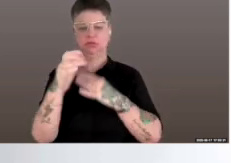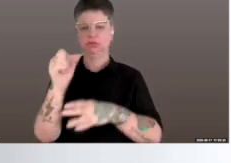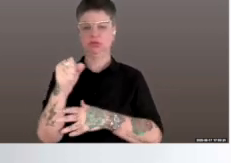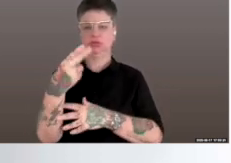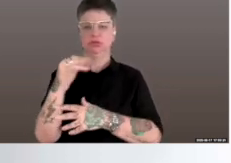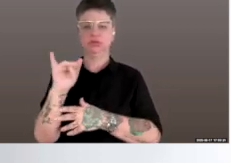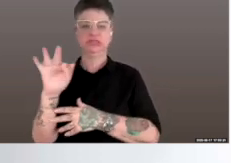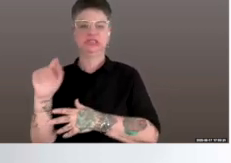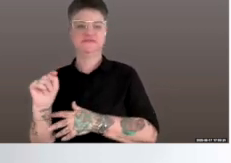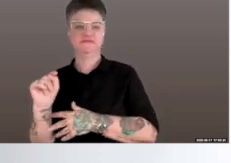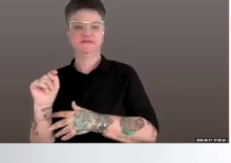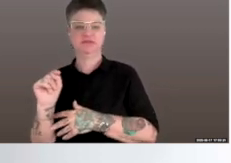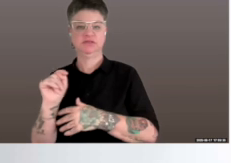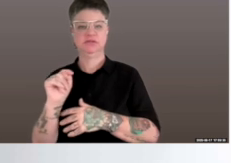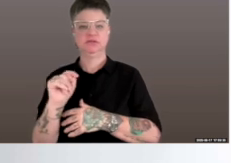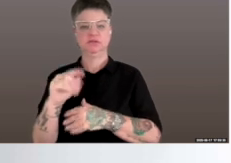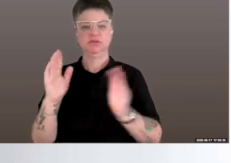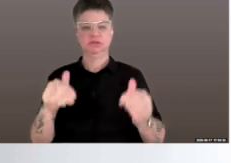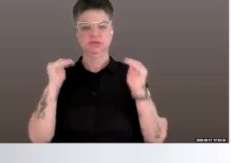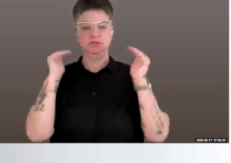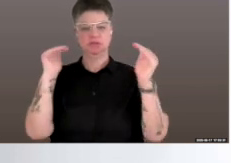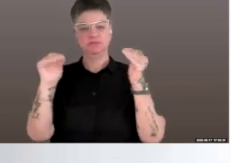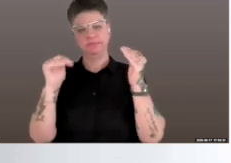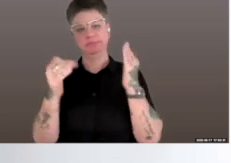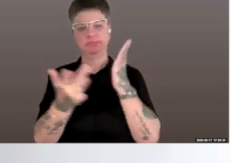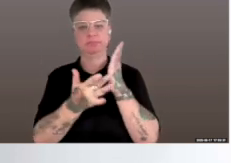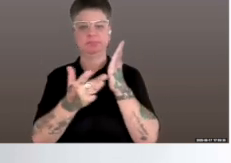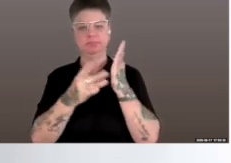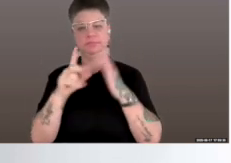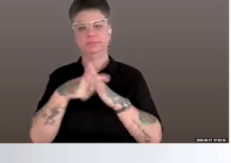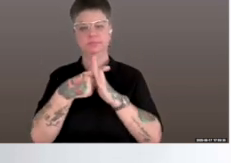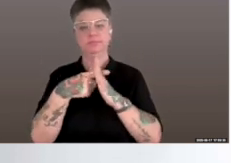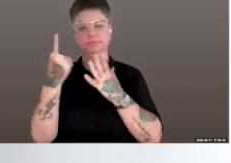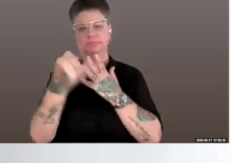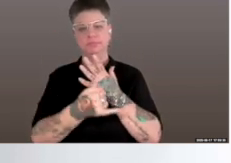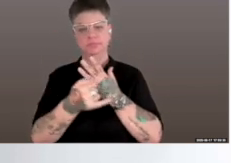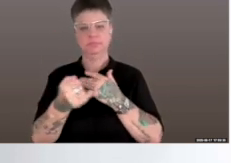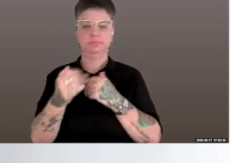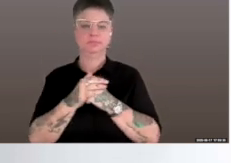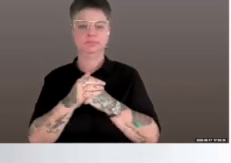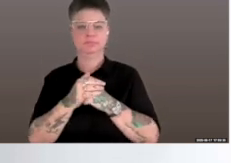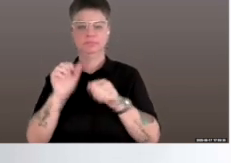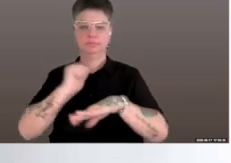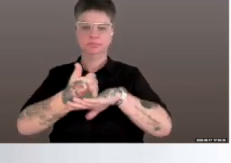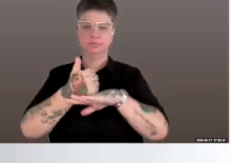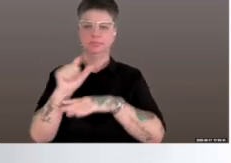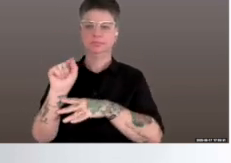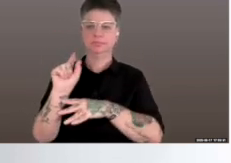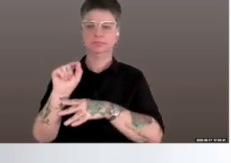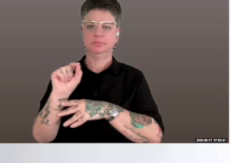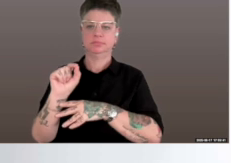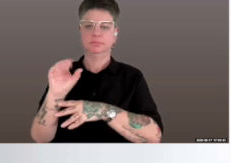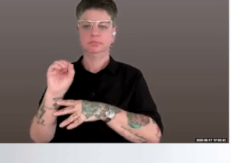and equipment deployed. In addition to this, the most recent solicitation was held in 2023 and